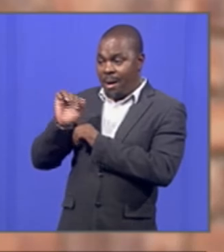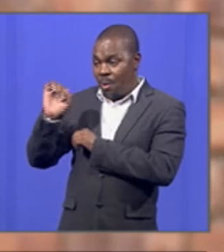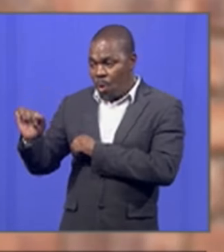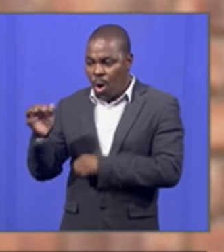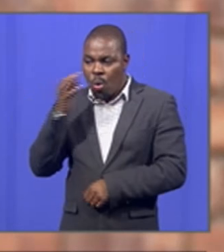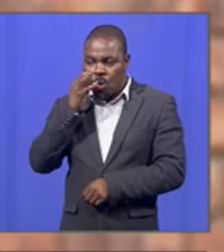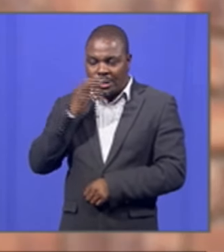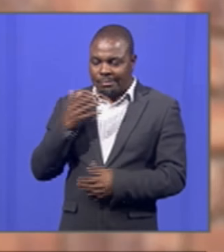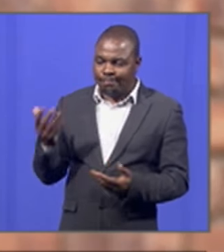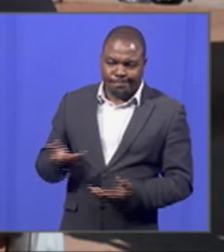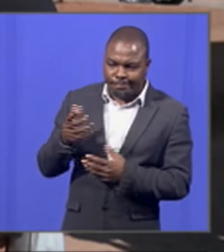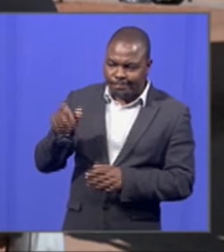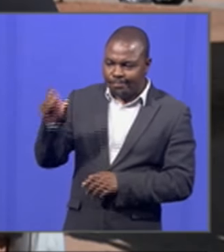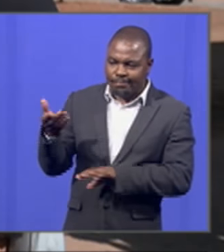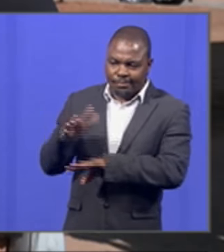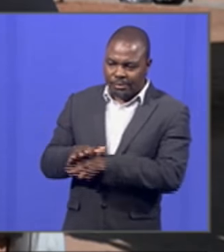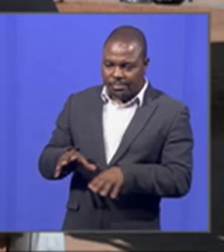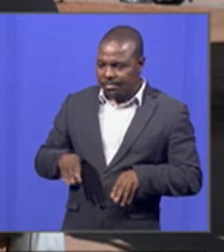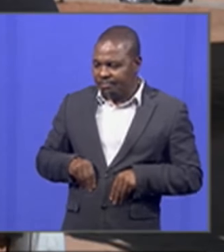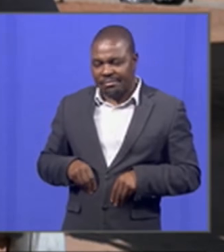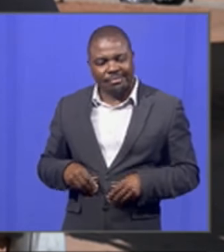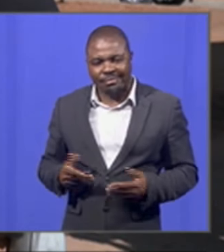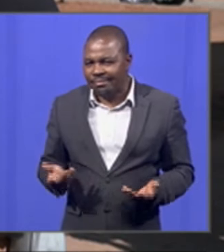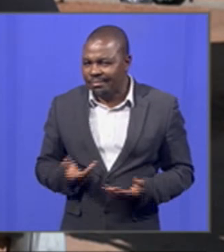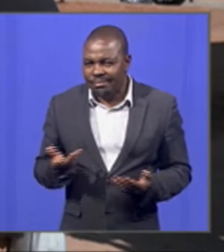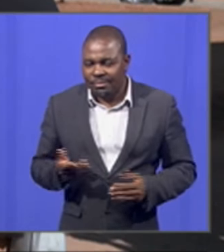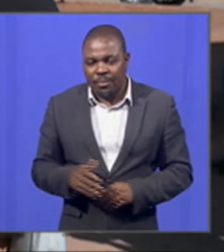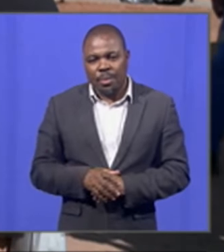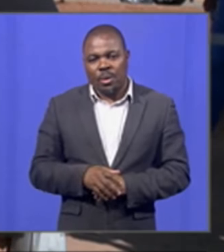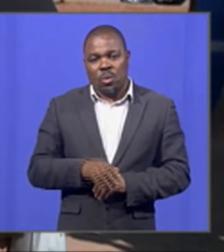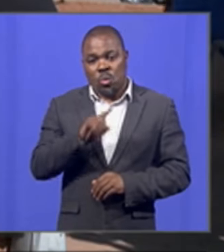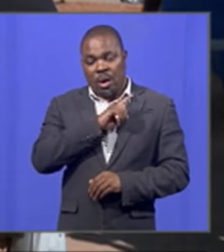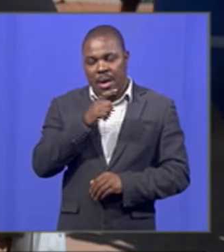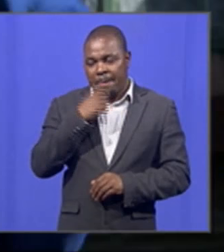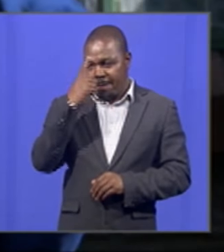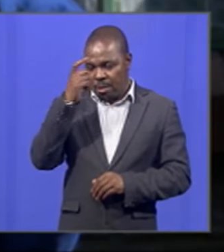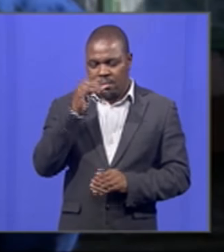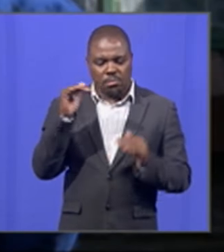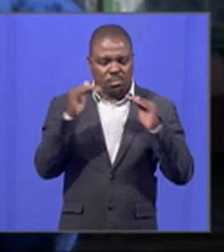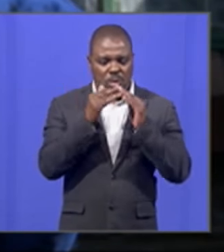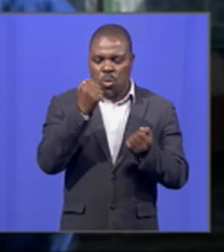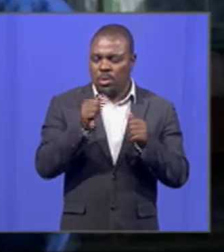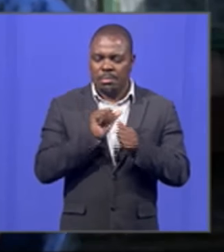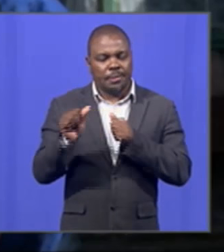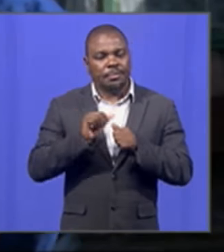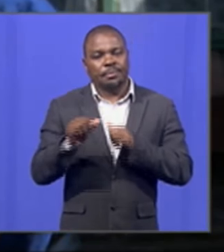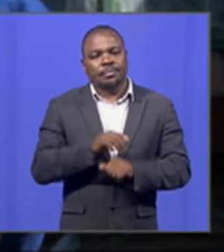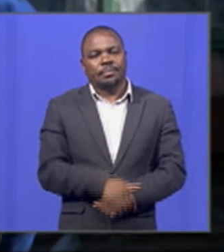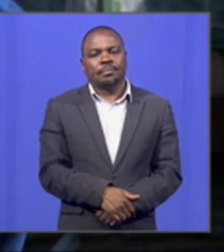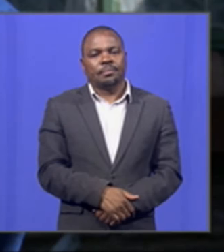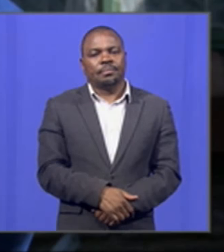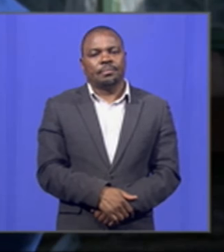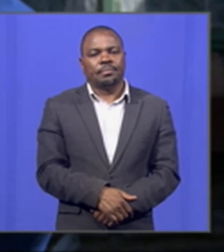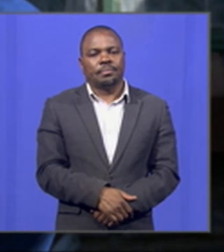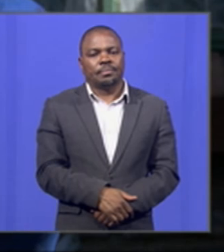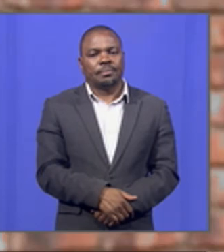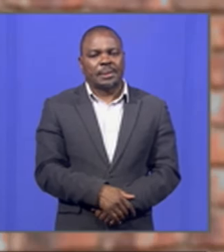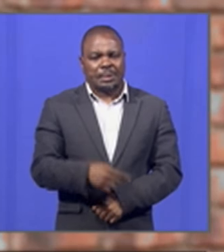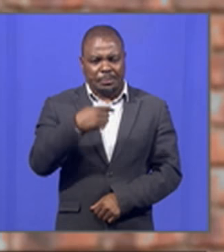sa palelwa ke go amogela lehula morwa wa gagwe fao a holofelang gore toka e tla phethagatšwa.